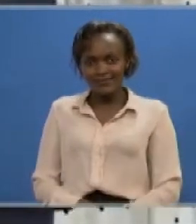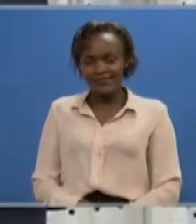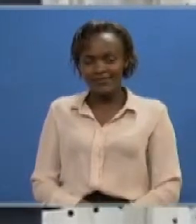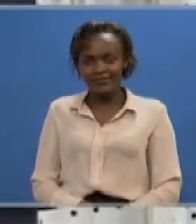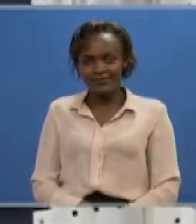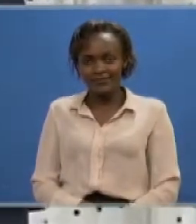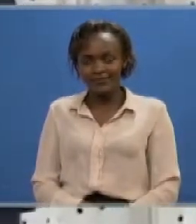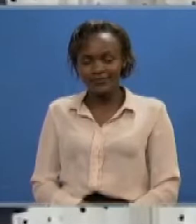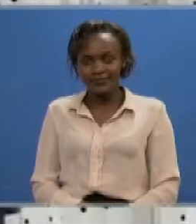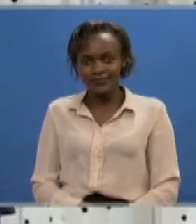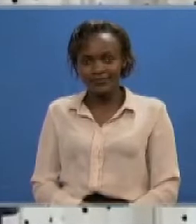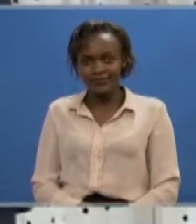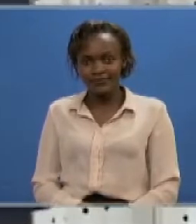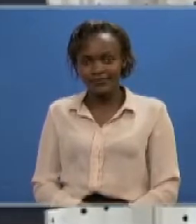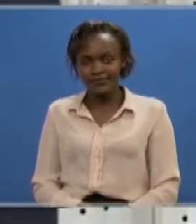2020.